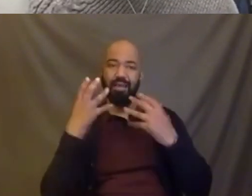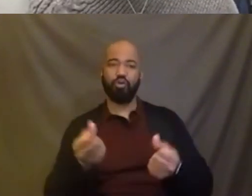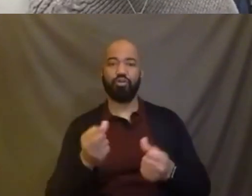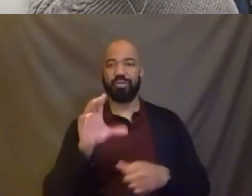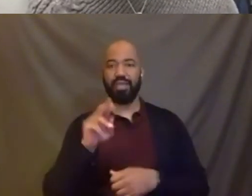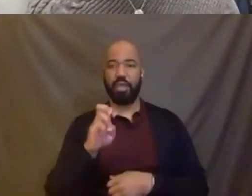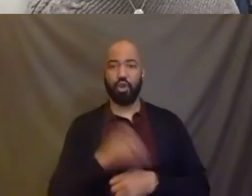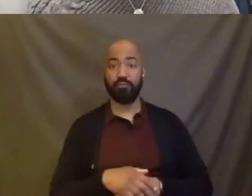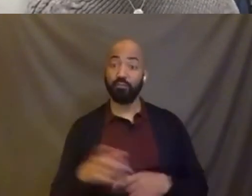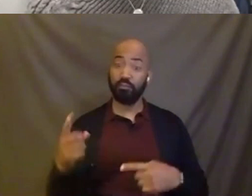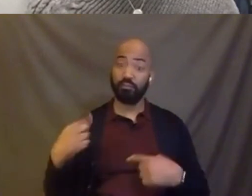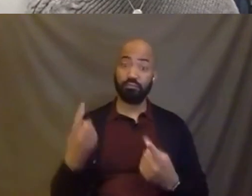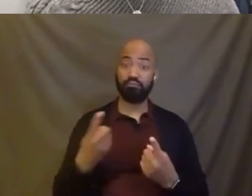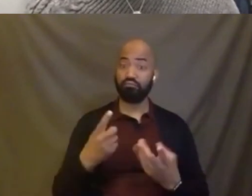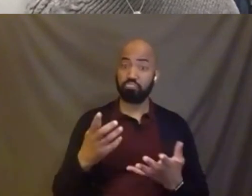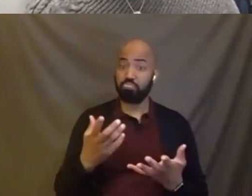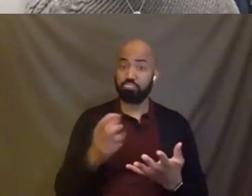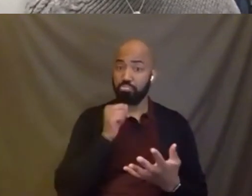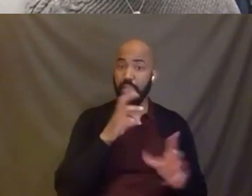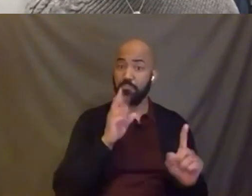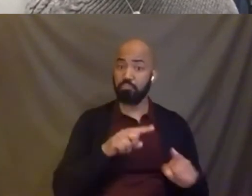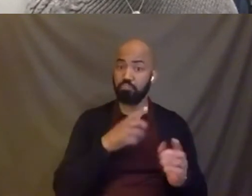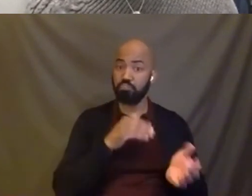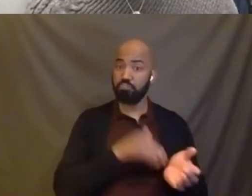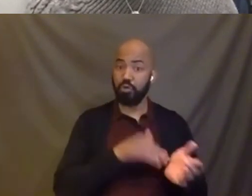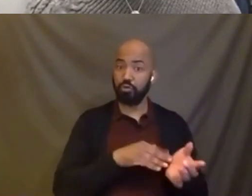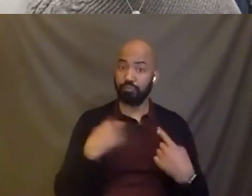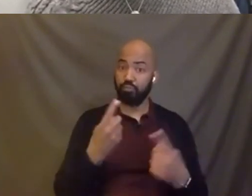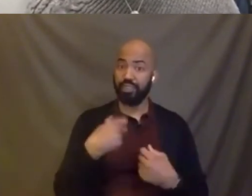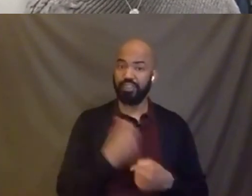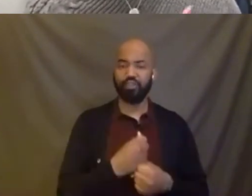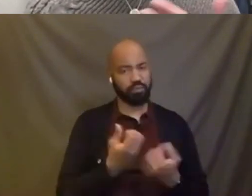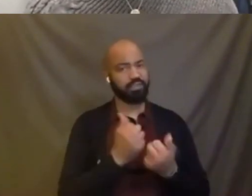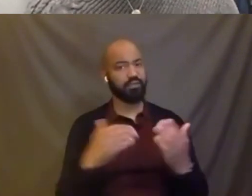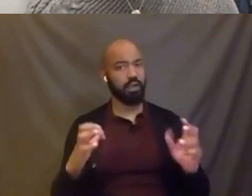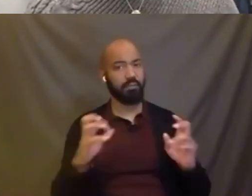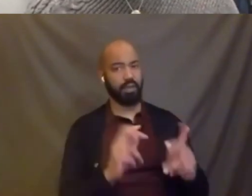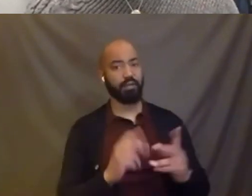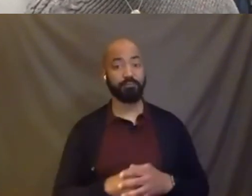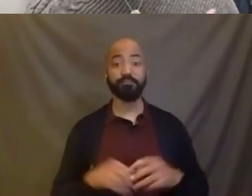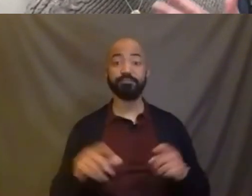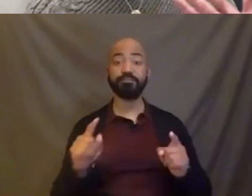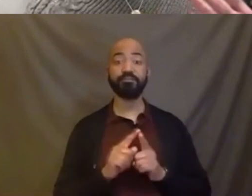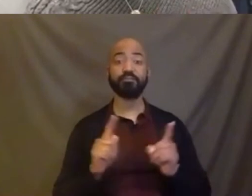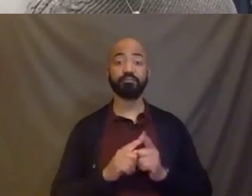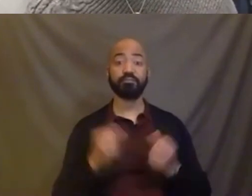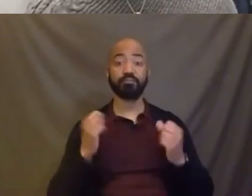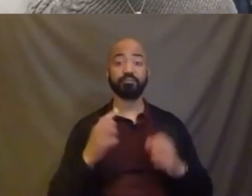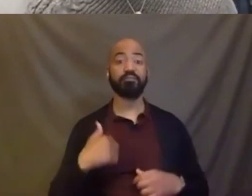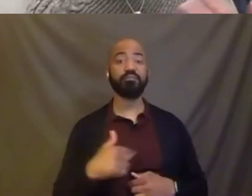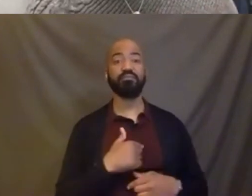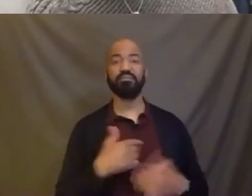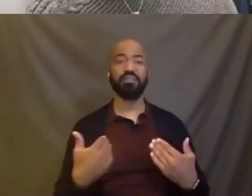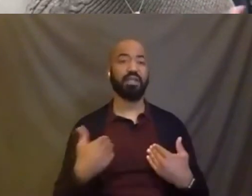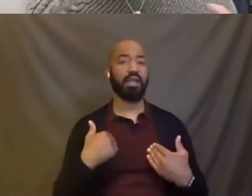in the last year. I would also really encourage people to do so, because a lot of us have really taken some major hits in